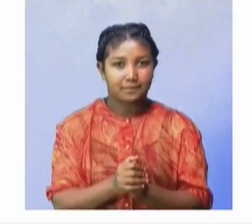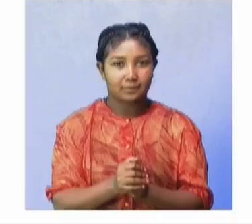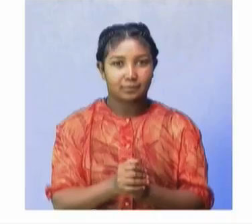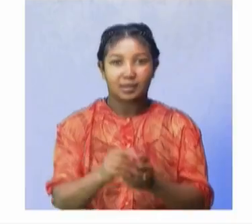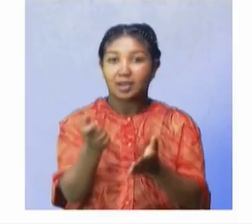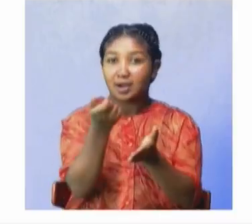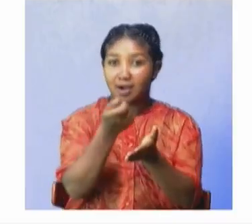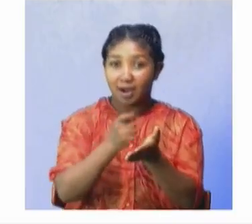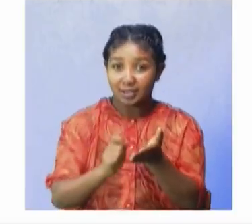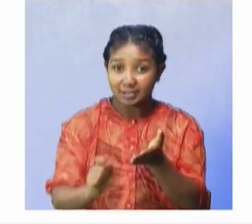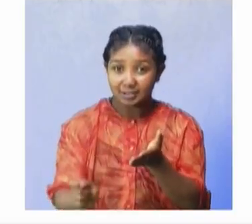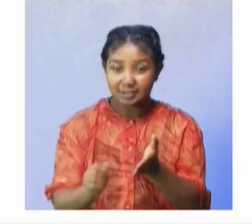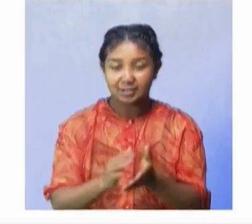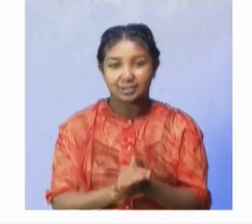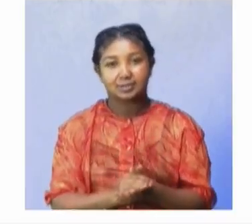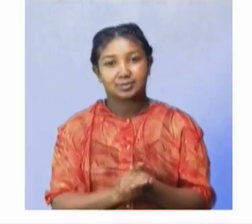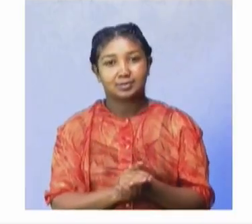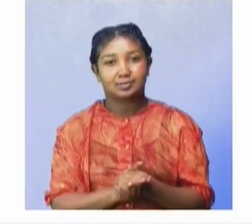write,